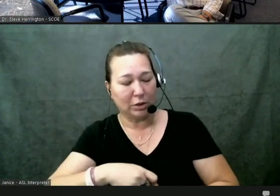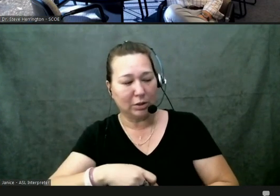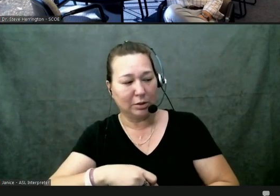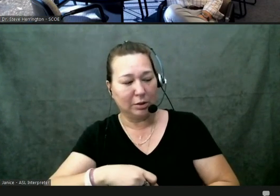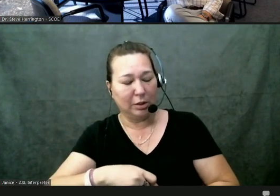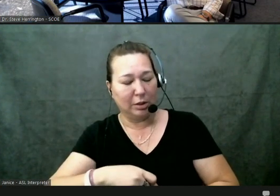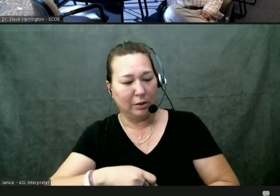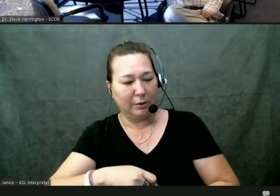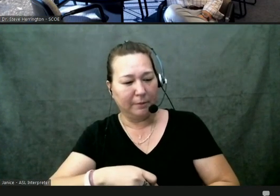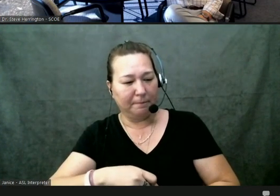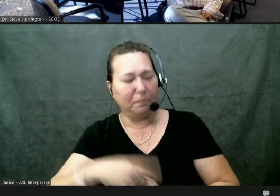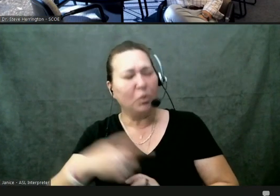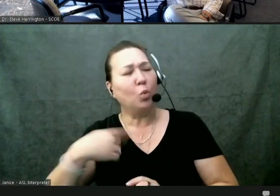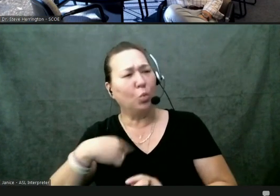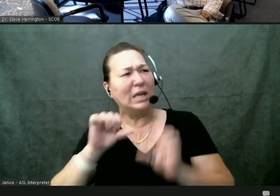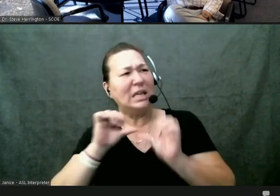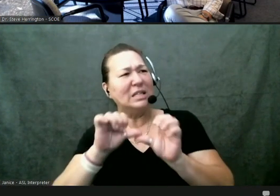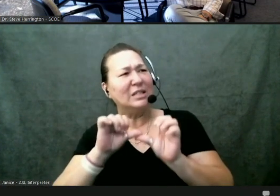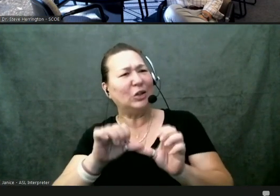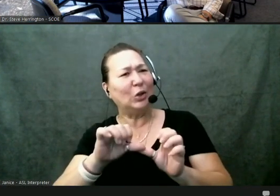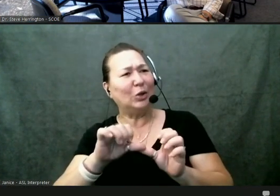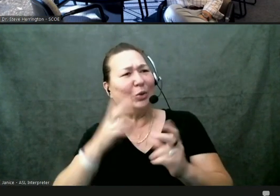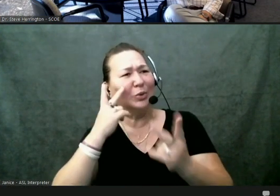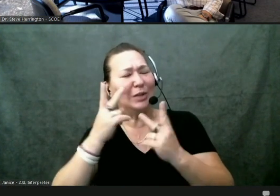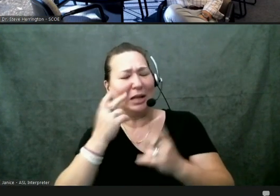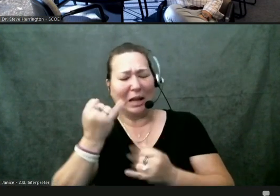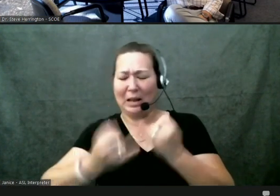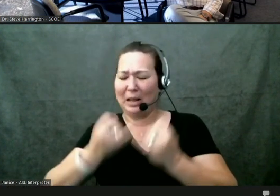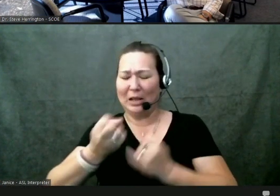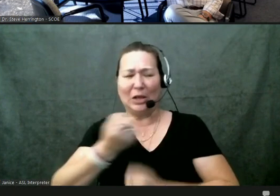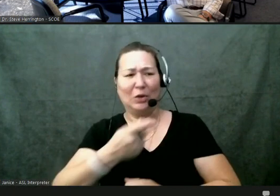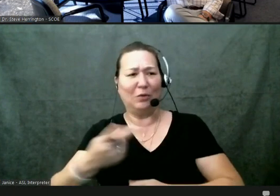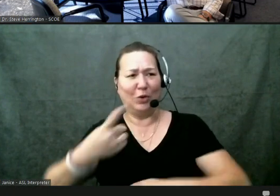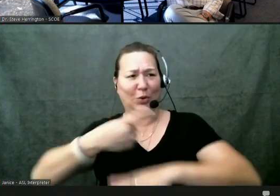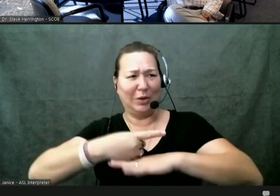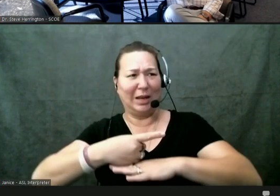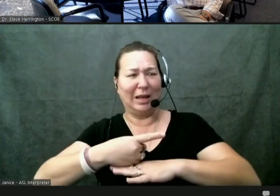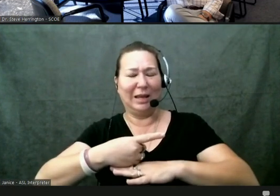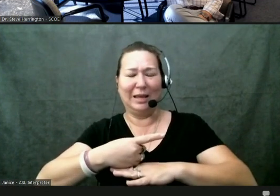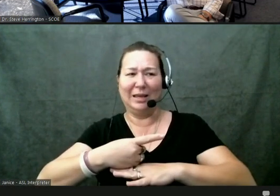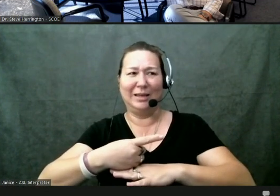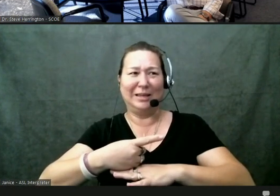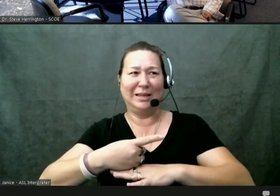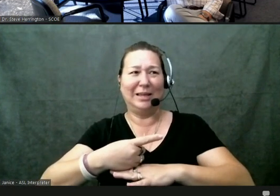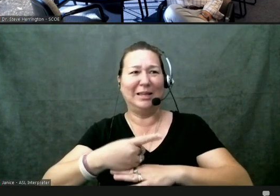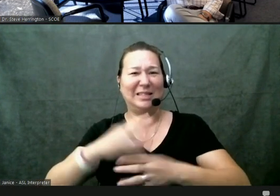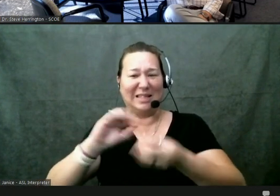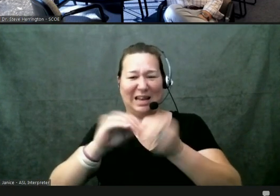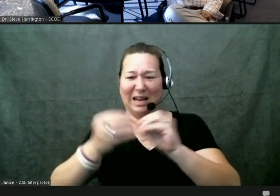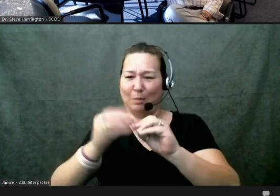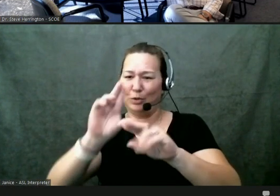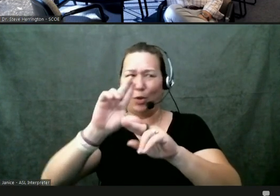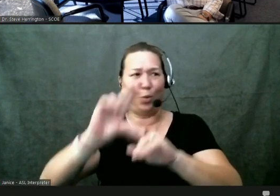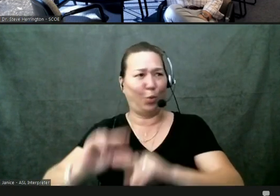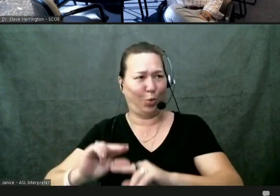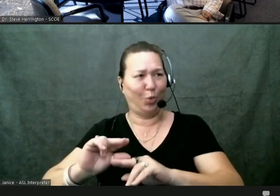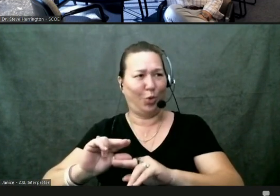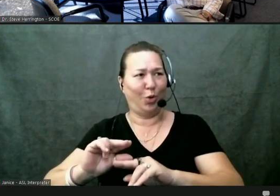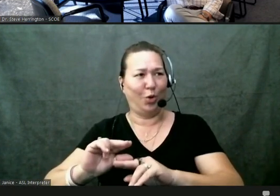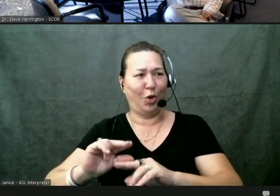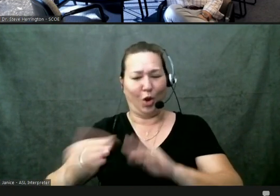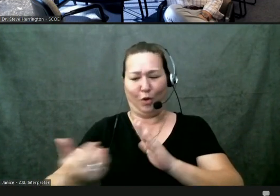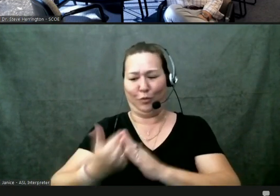have continually seen the last few days very low numbers of new cases. And then I think when you start doing